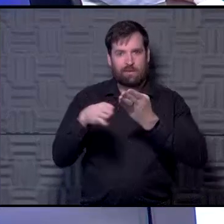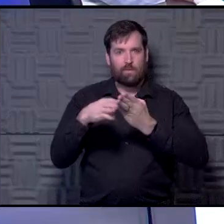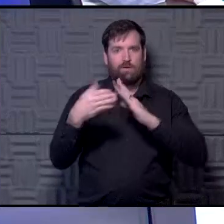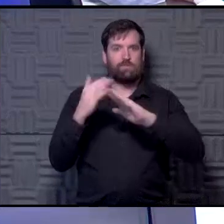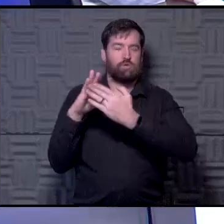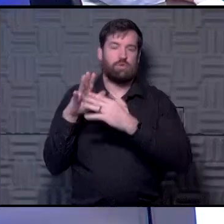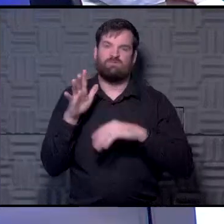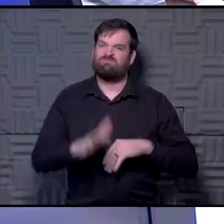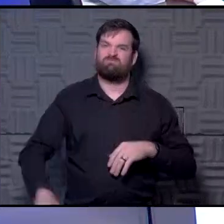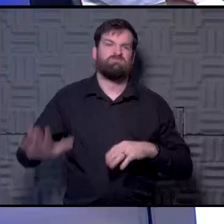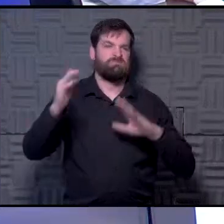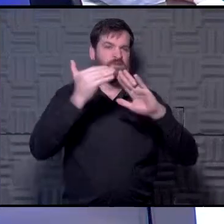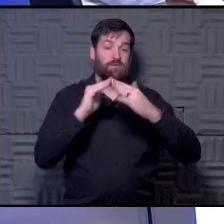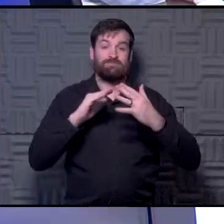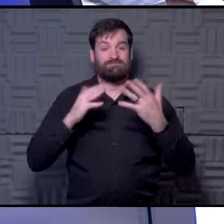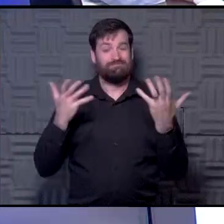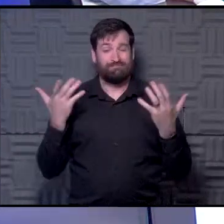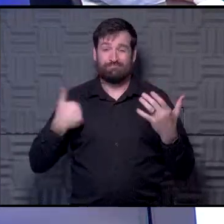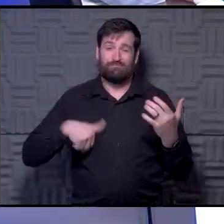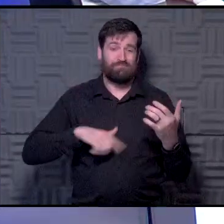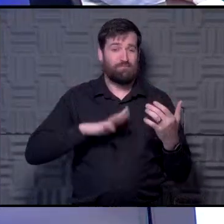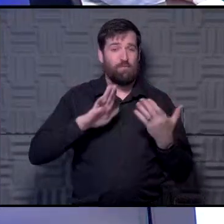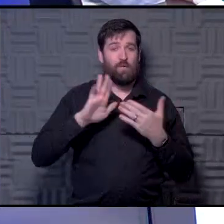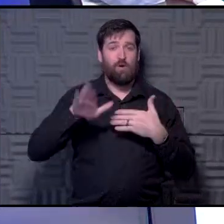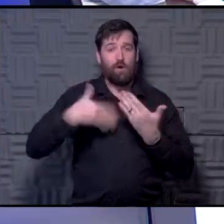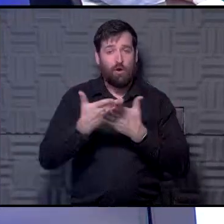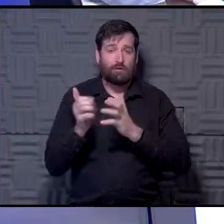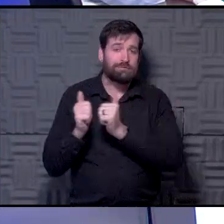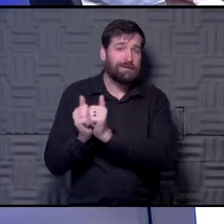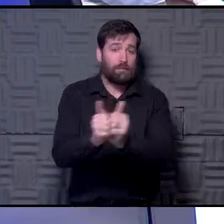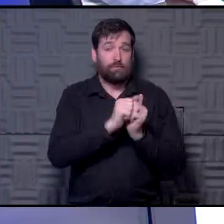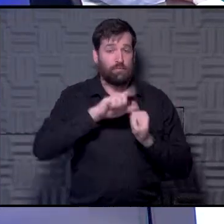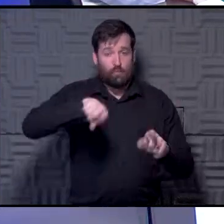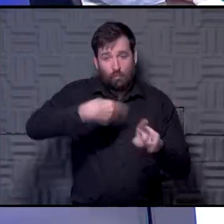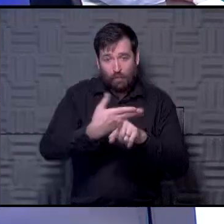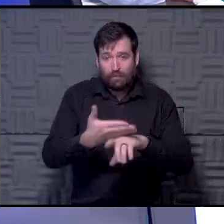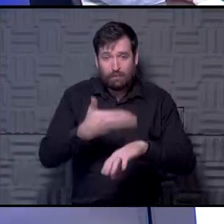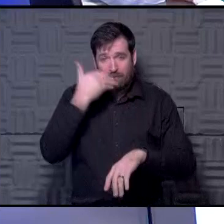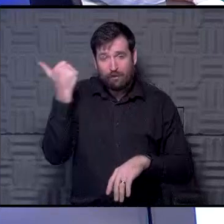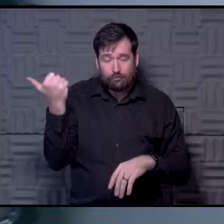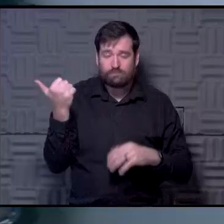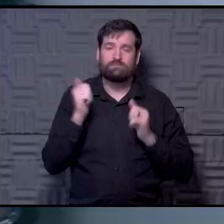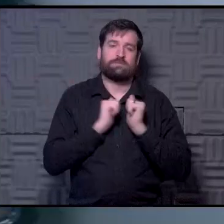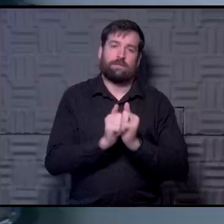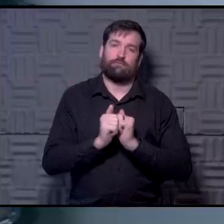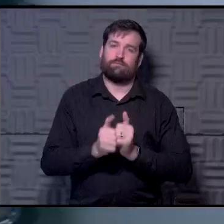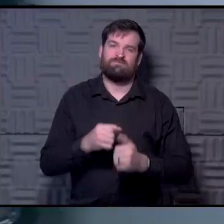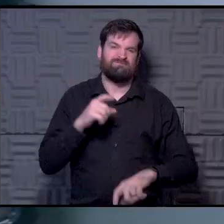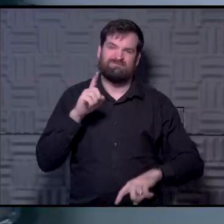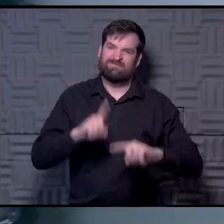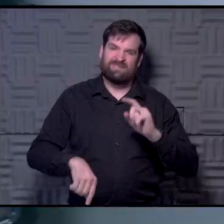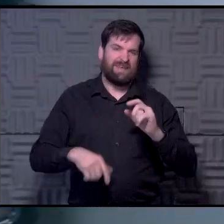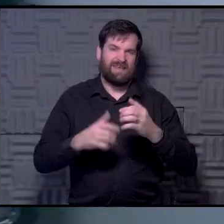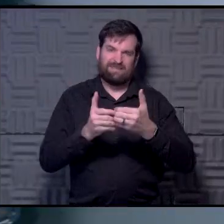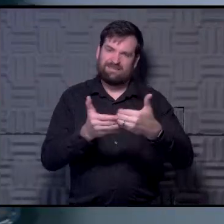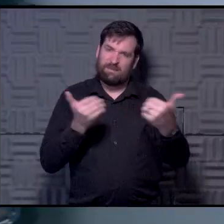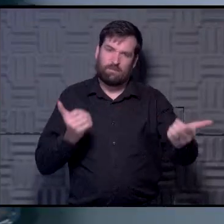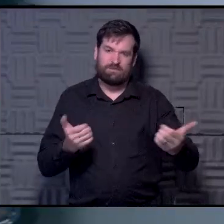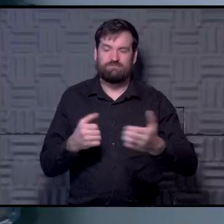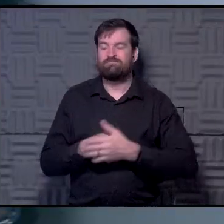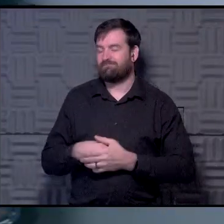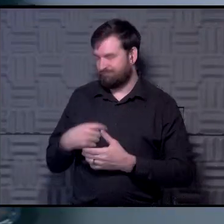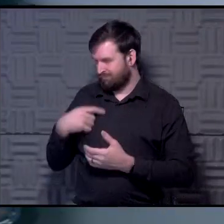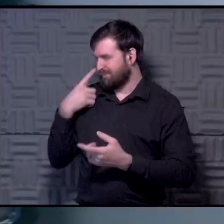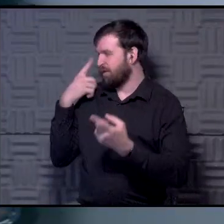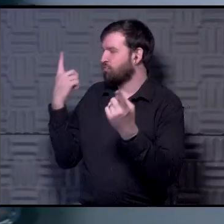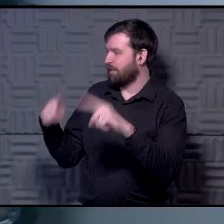entire community. We're all in it together, and we're only going to get better together. We can't get better separately. So thank you so I much agree. for